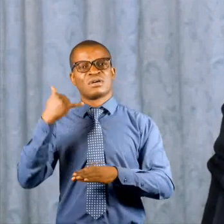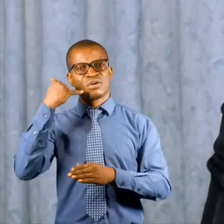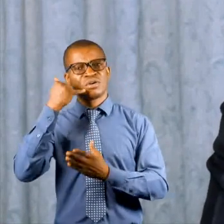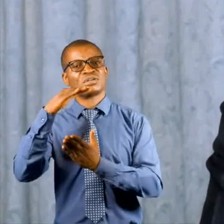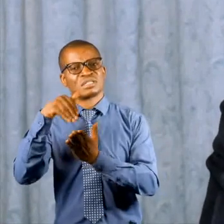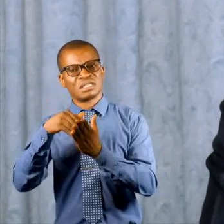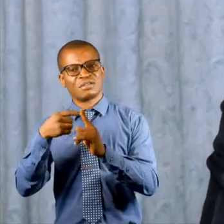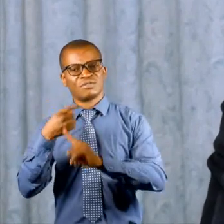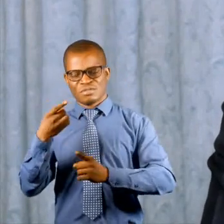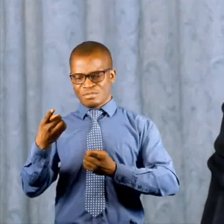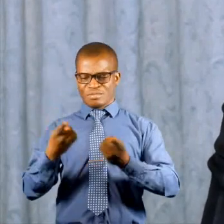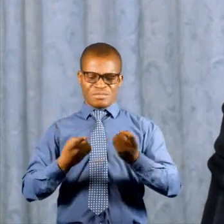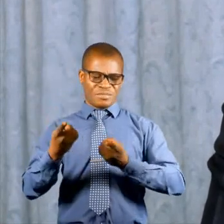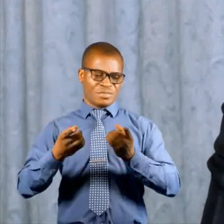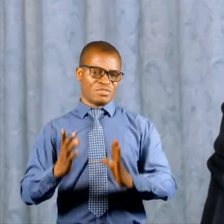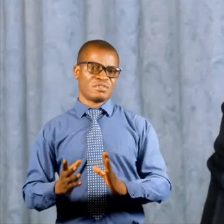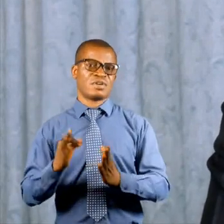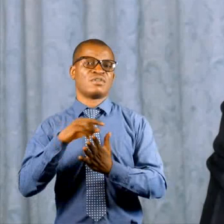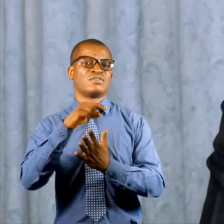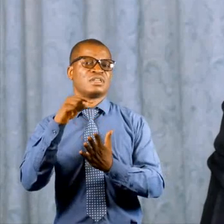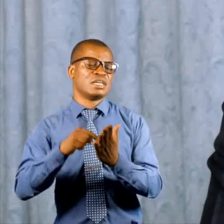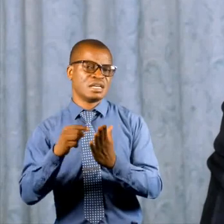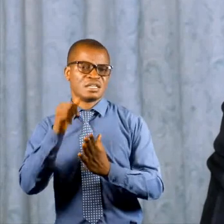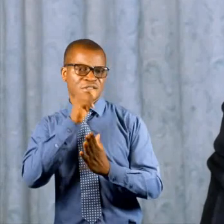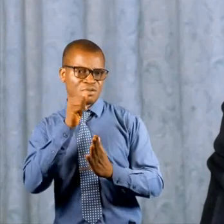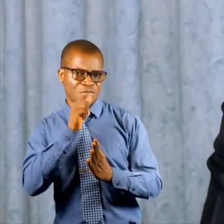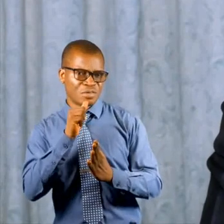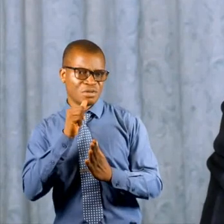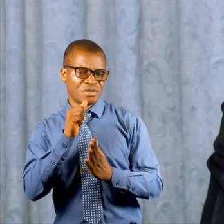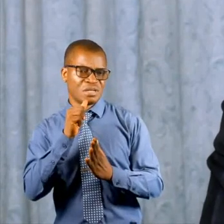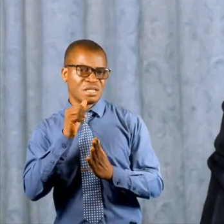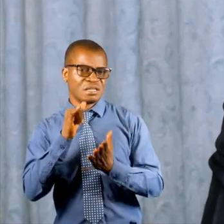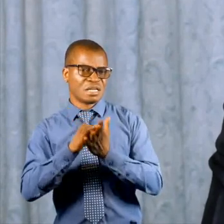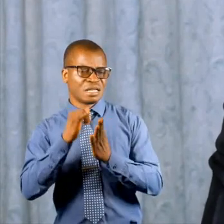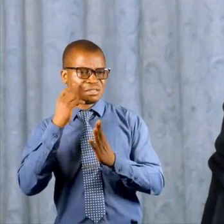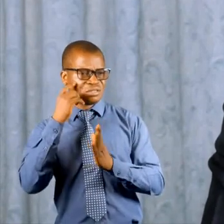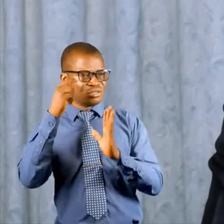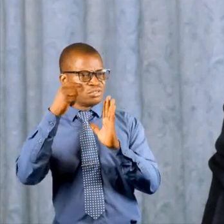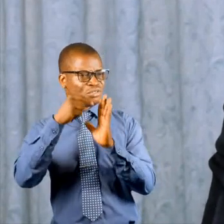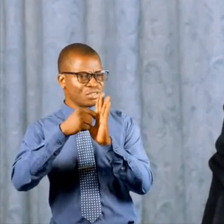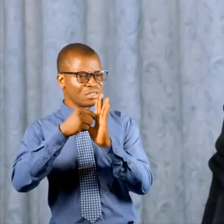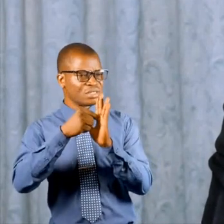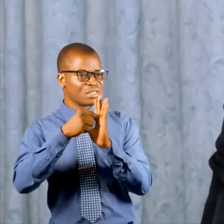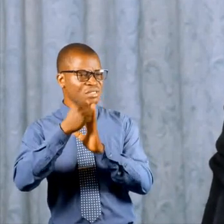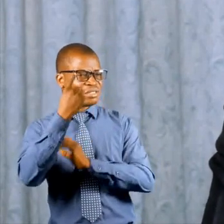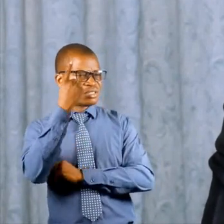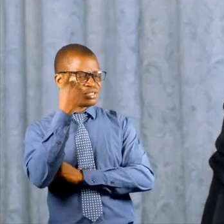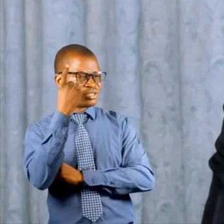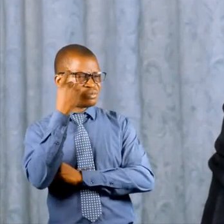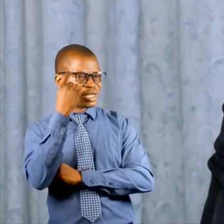center from drivers of these companies who saw things which